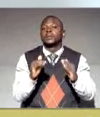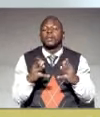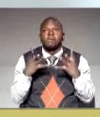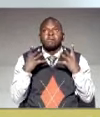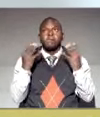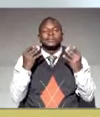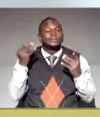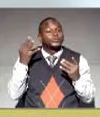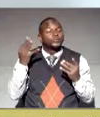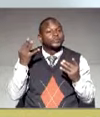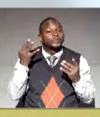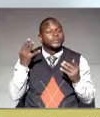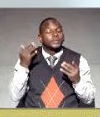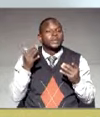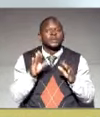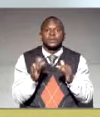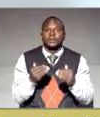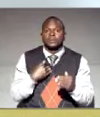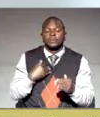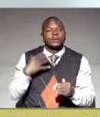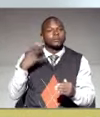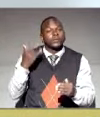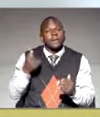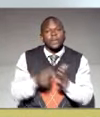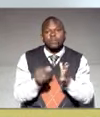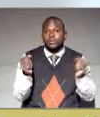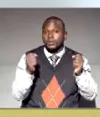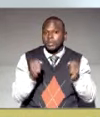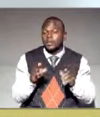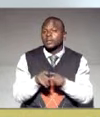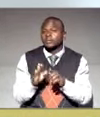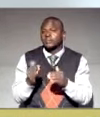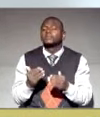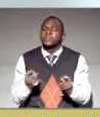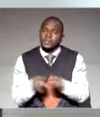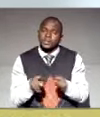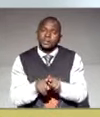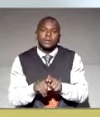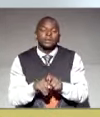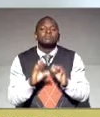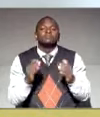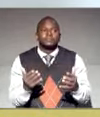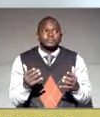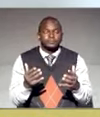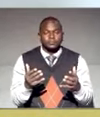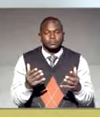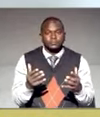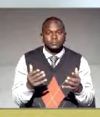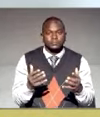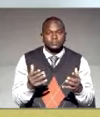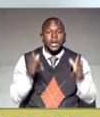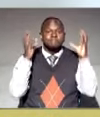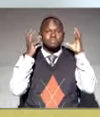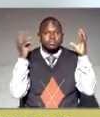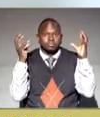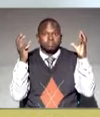fungus so that they end up with a fungal infection. Then those same hearing, the